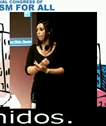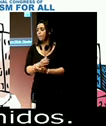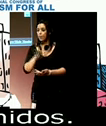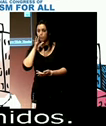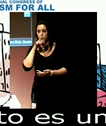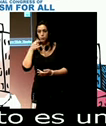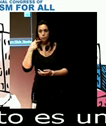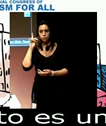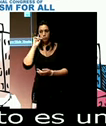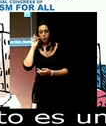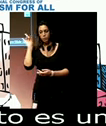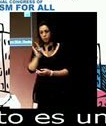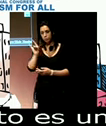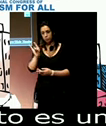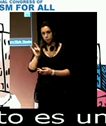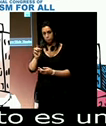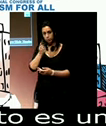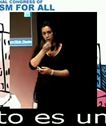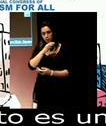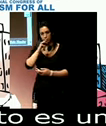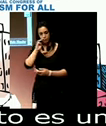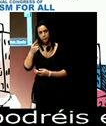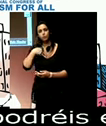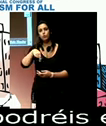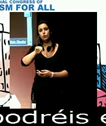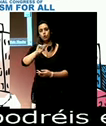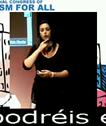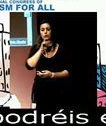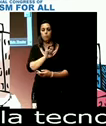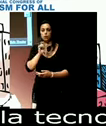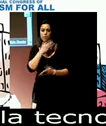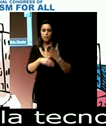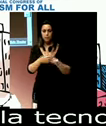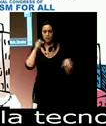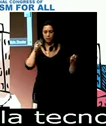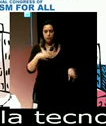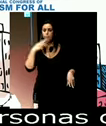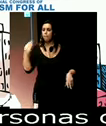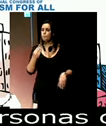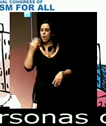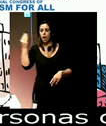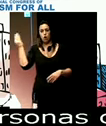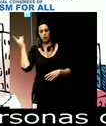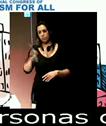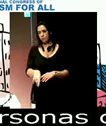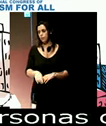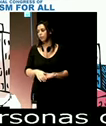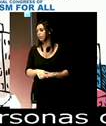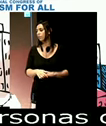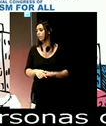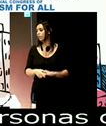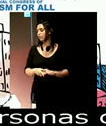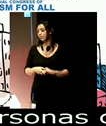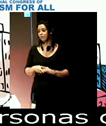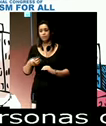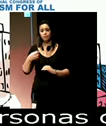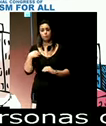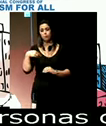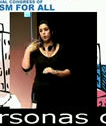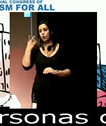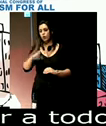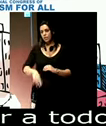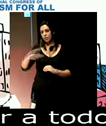people with disability and with no disability to improve the experience of all users. This